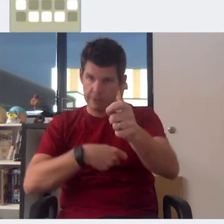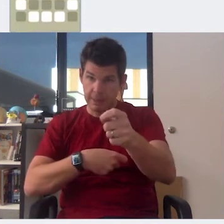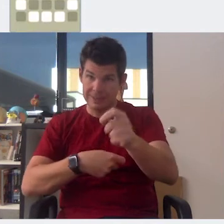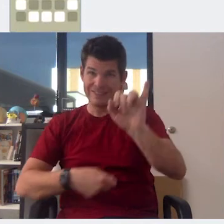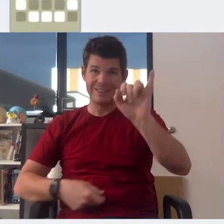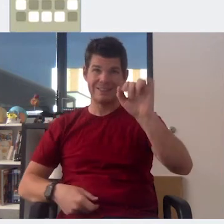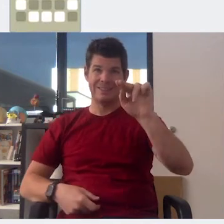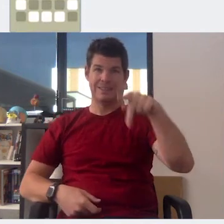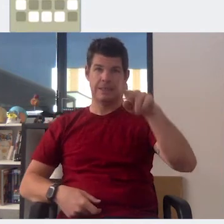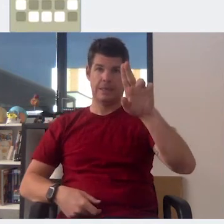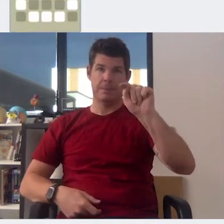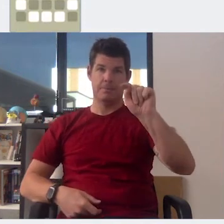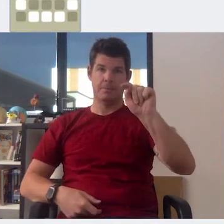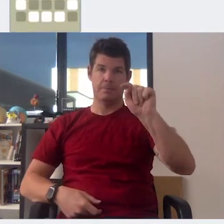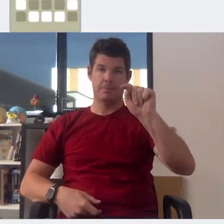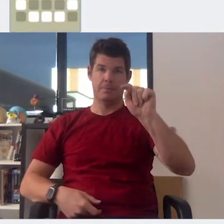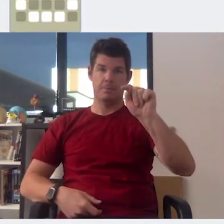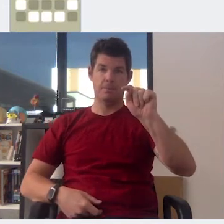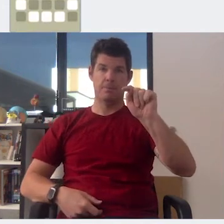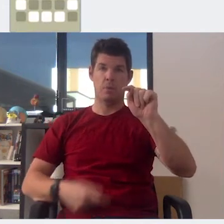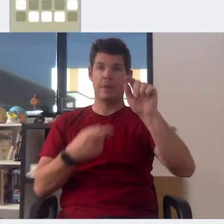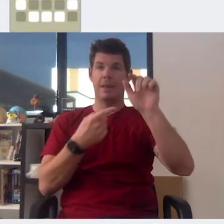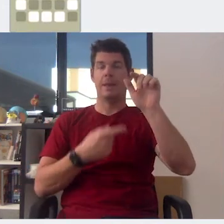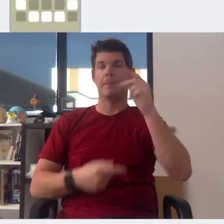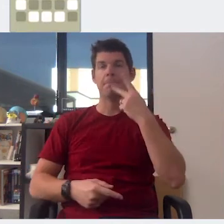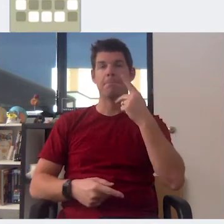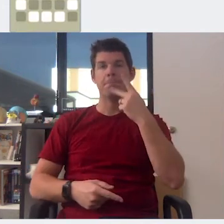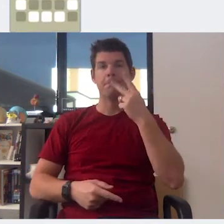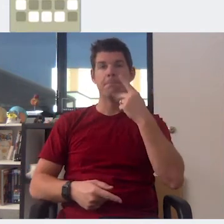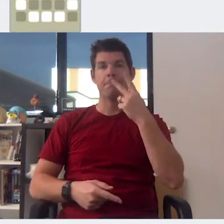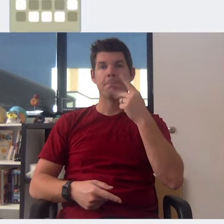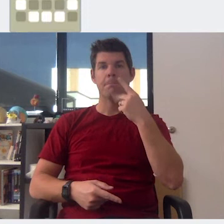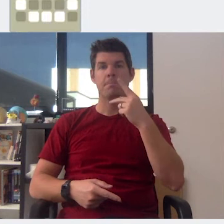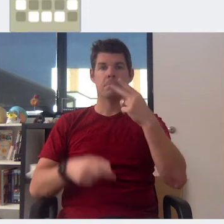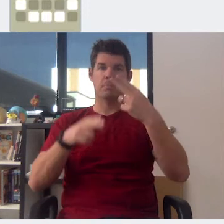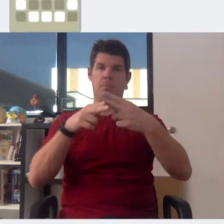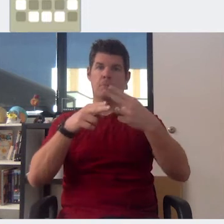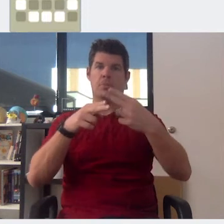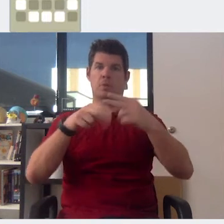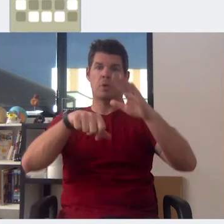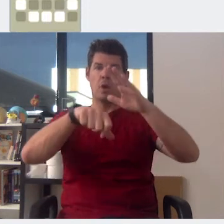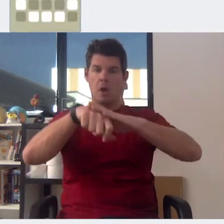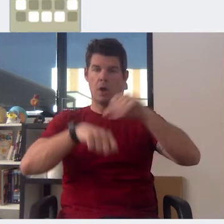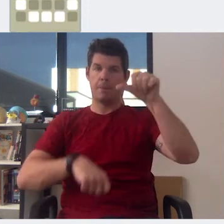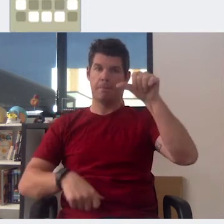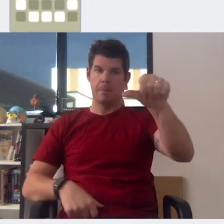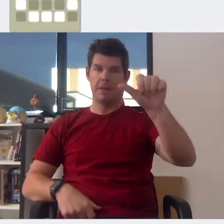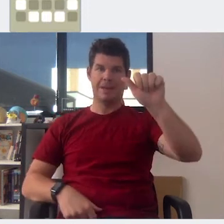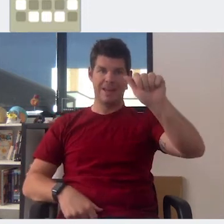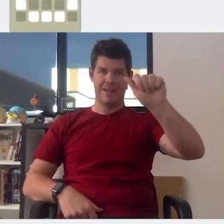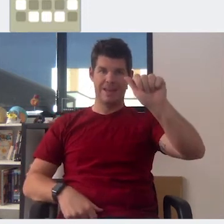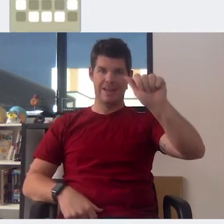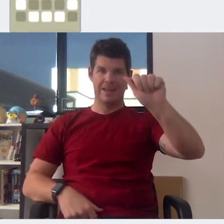start and forever, with an input here that's on the top of my list called on button A press. So if I click on